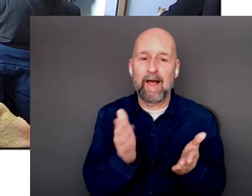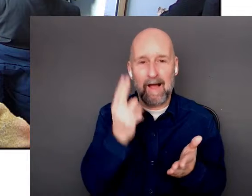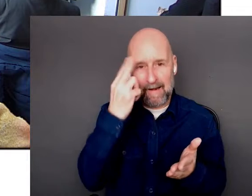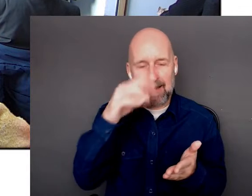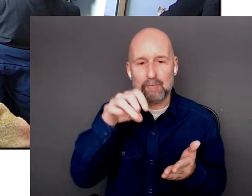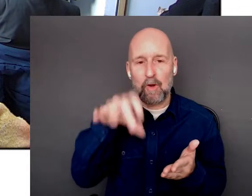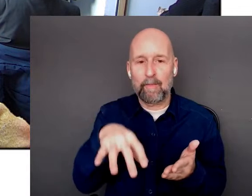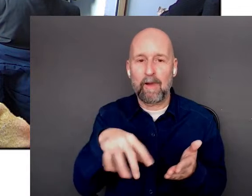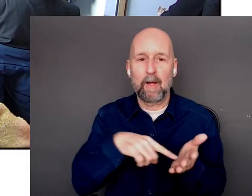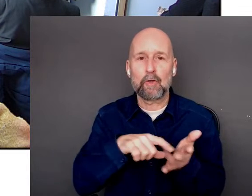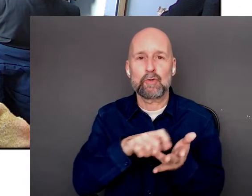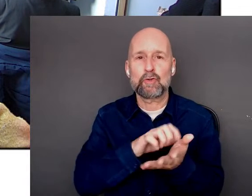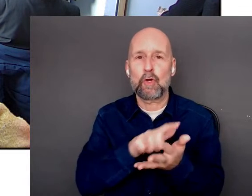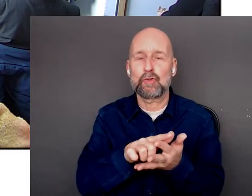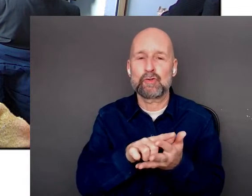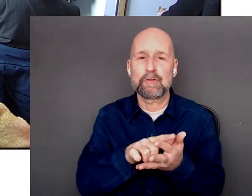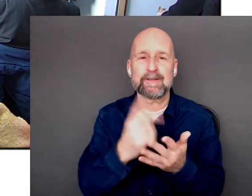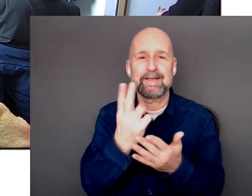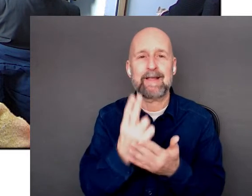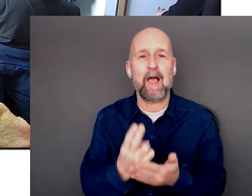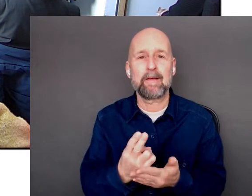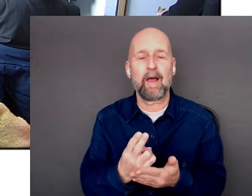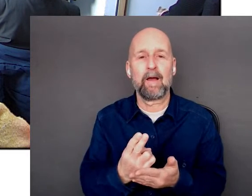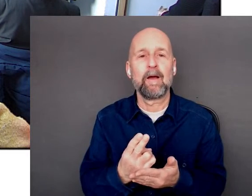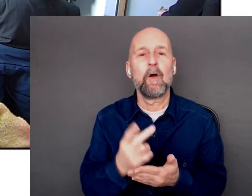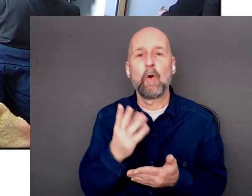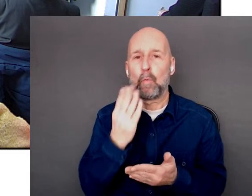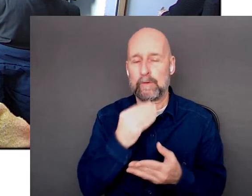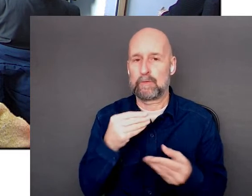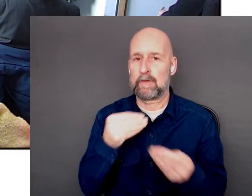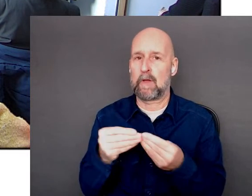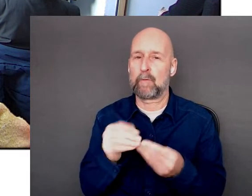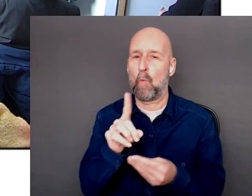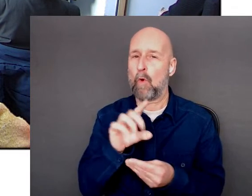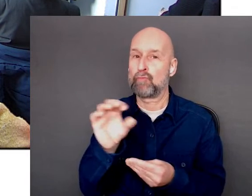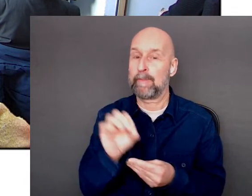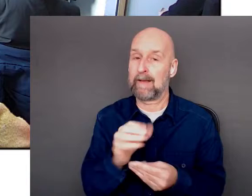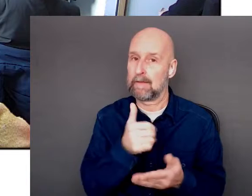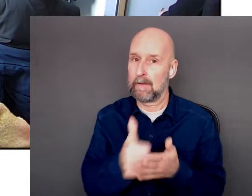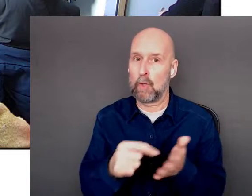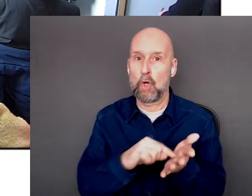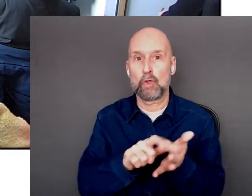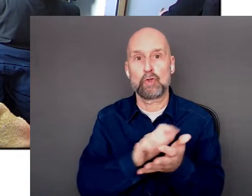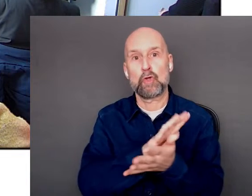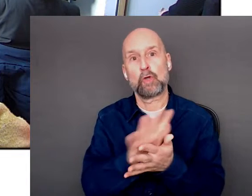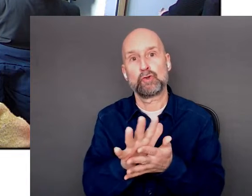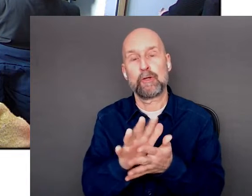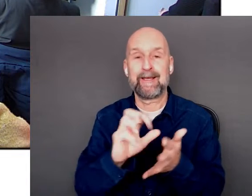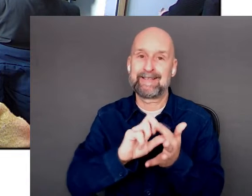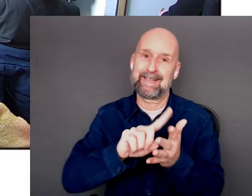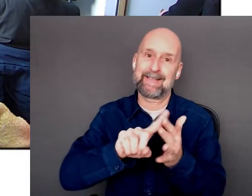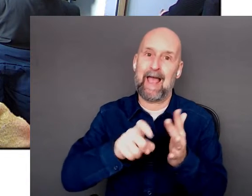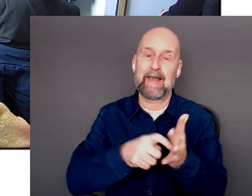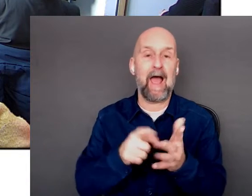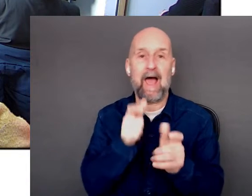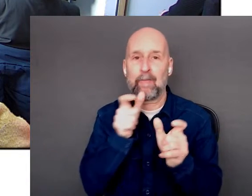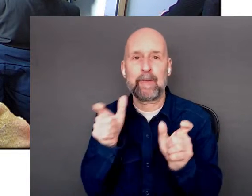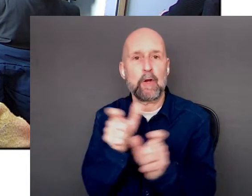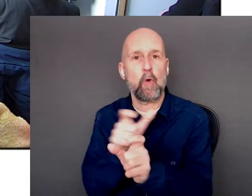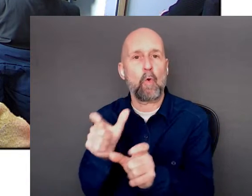which is a software we use in 100% of our projects, which is great, but I've been a coder for, I don't know, 20